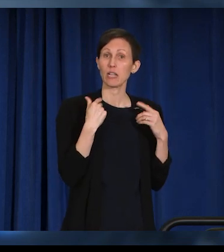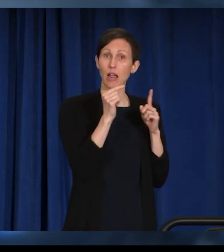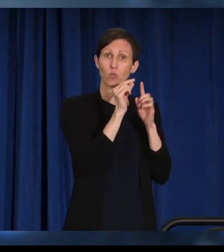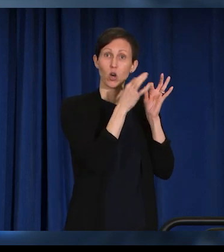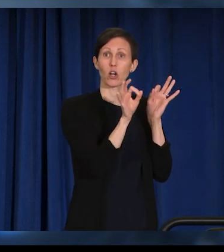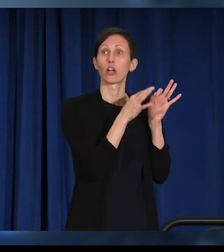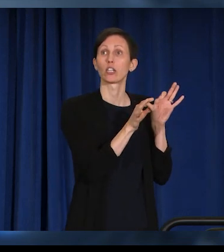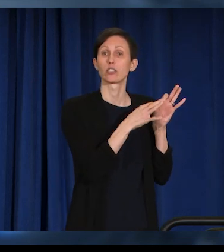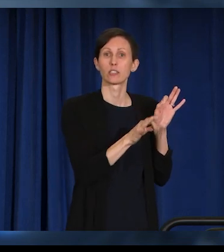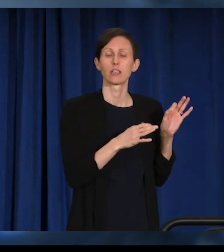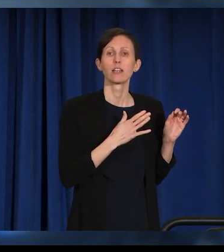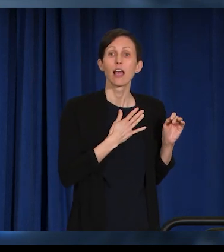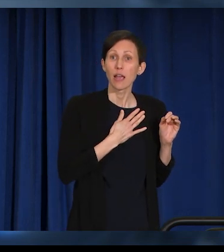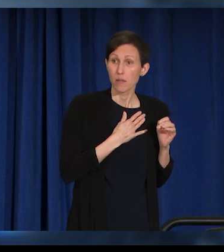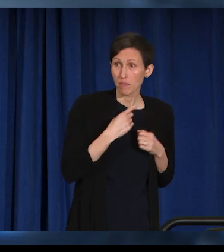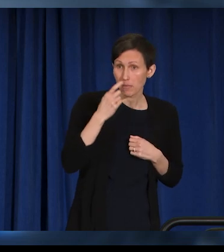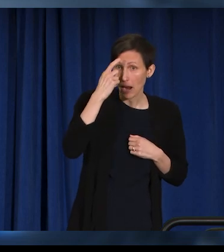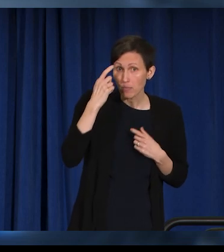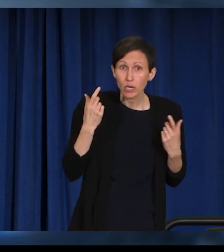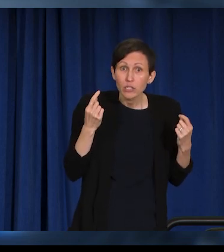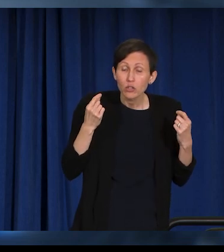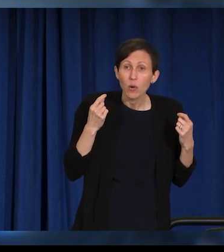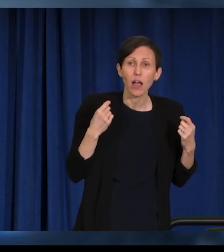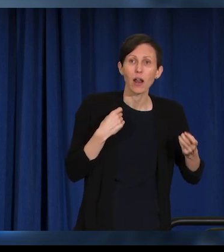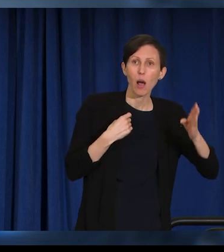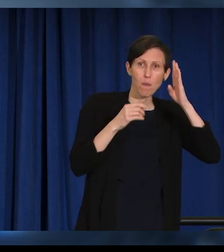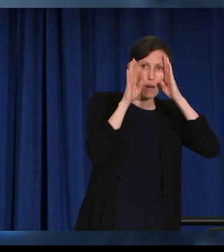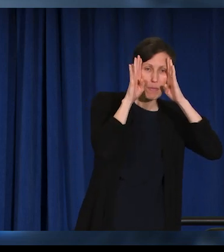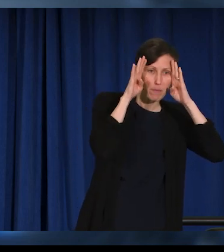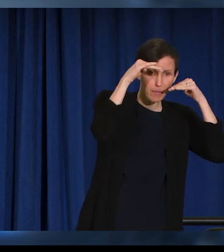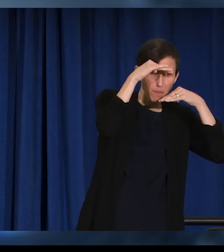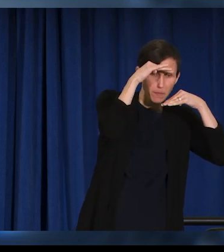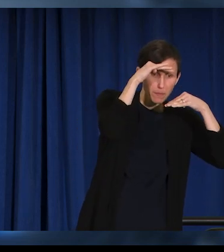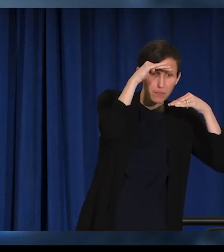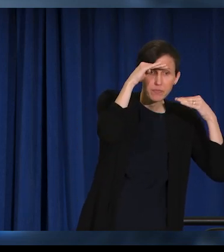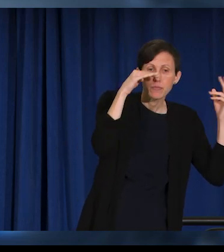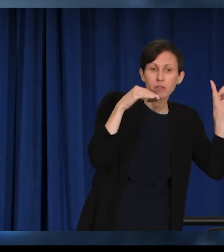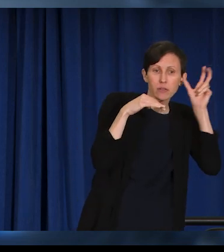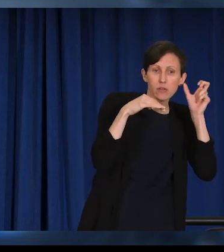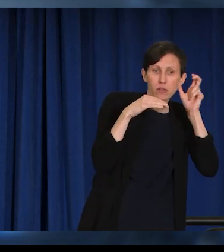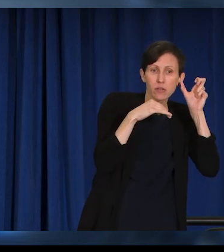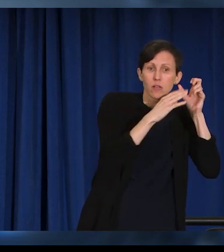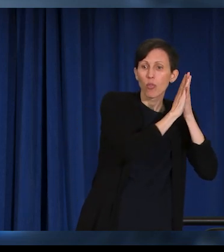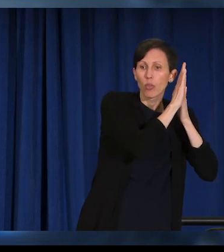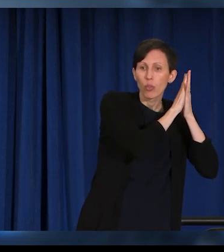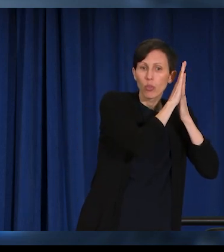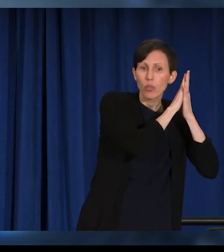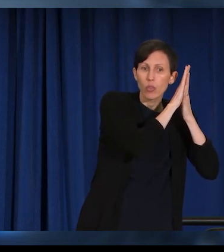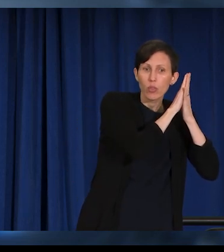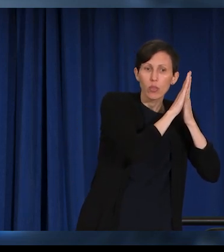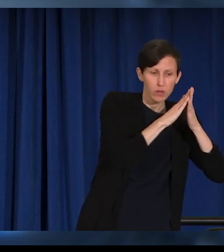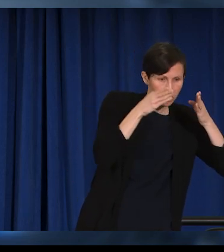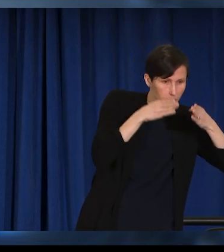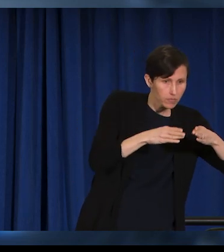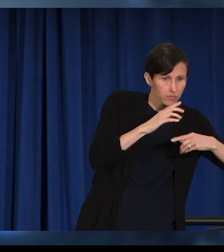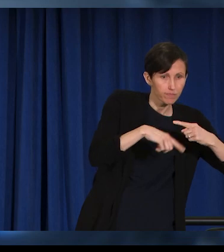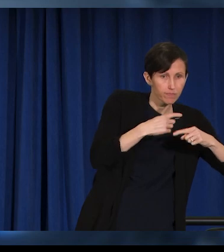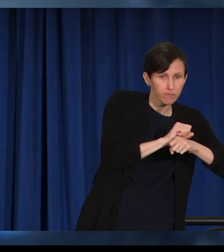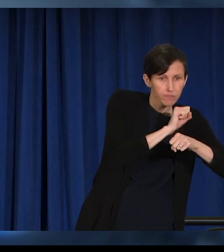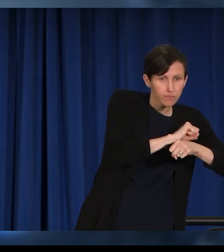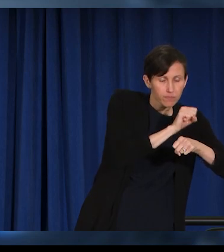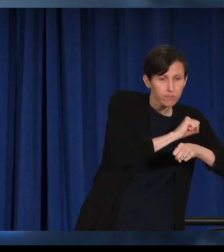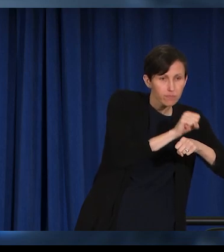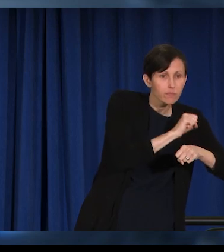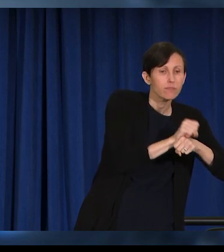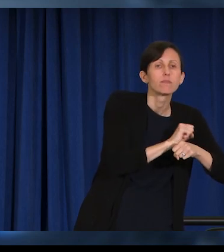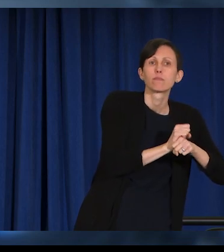my brain was effectively filtering out those lyrics, and I was writing presentation content, and it was no problem. Carly shared that when she's in